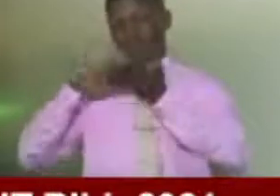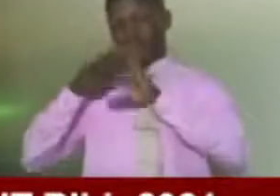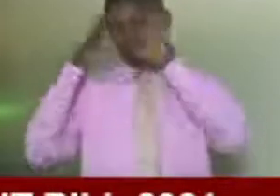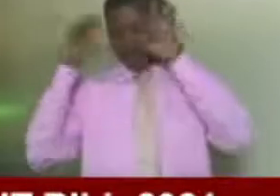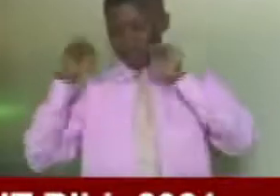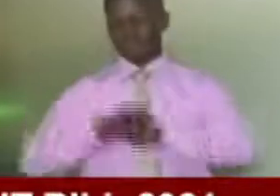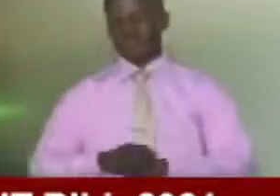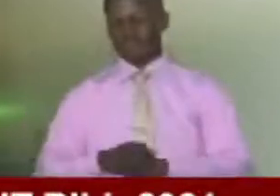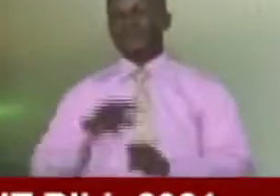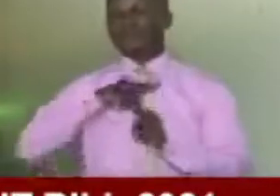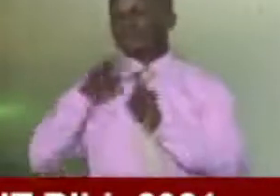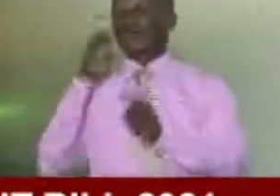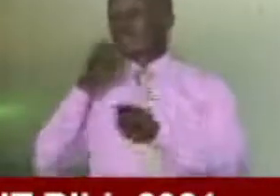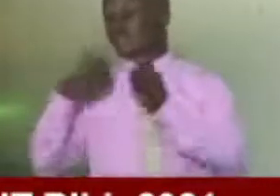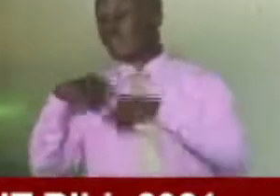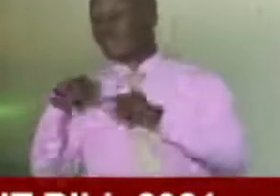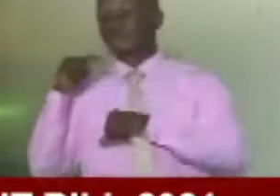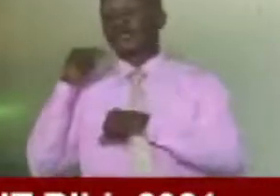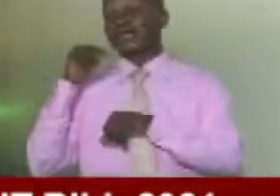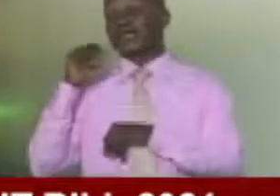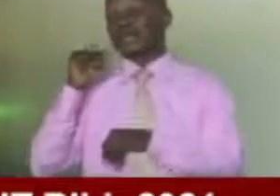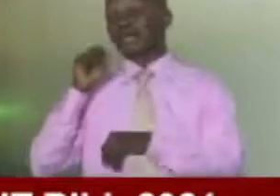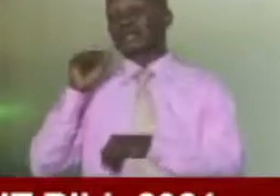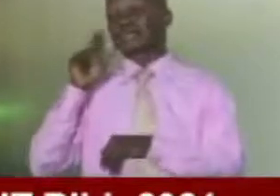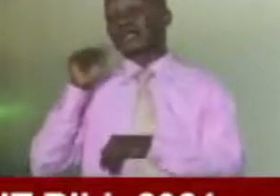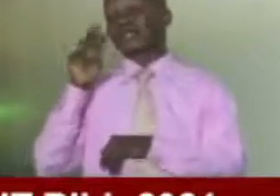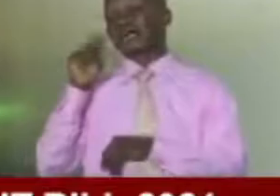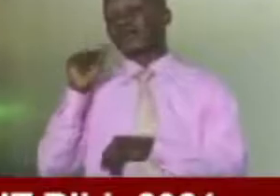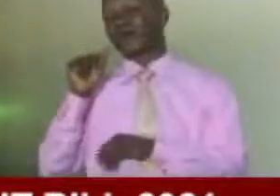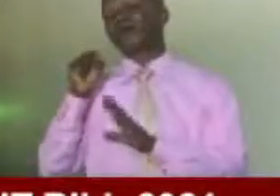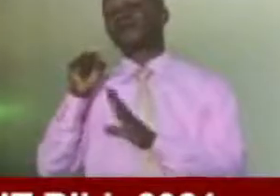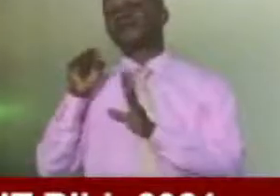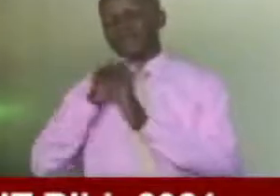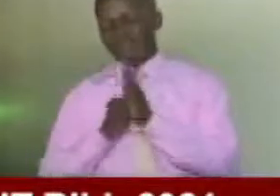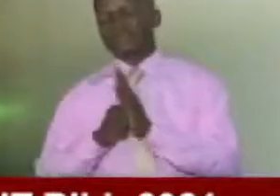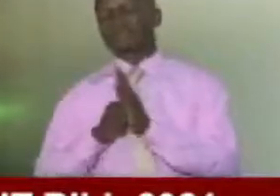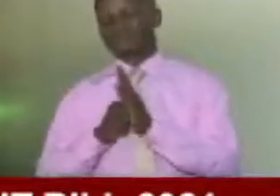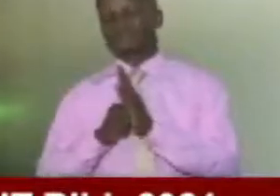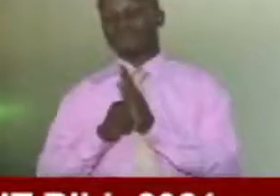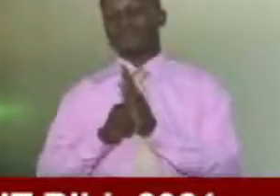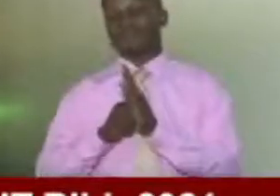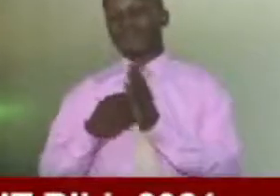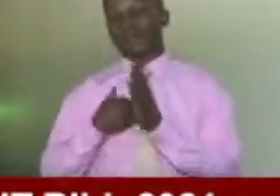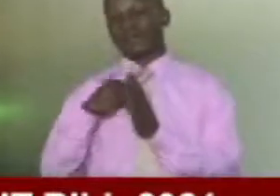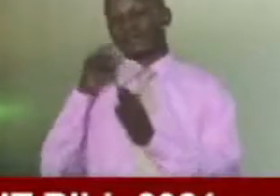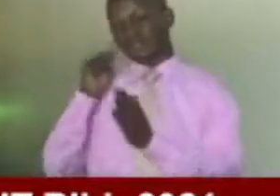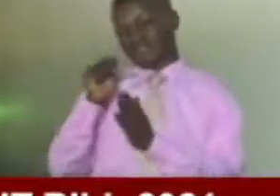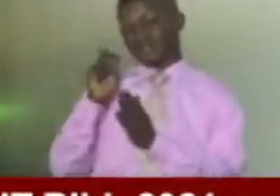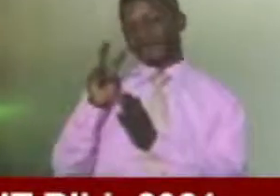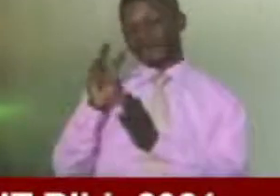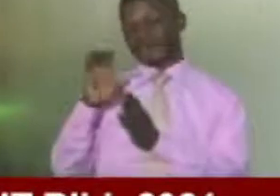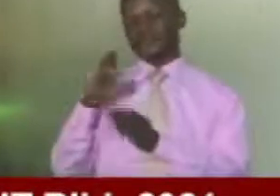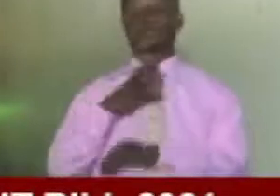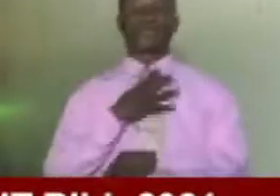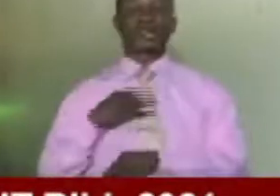it came, Nasarawa State, we didn't even know anything called CPC. And Muhammad Buhari had